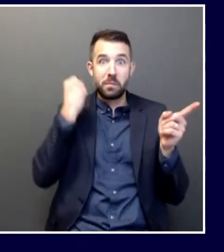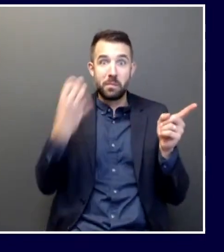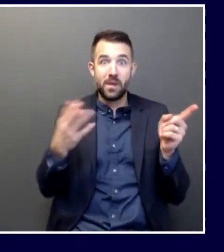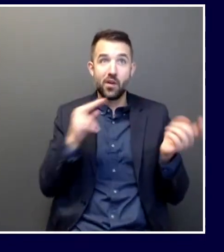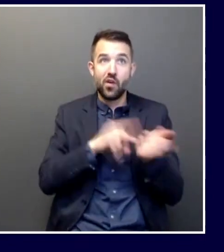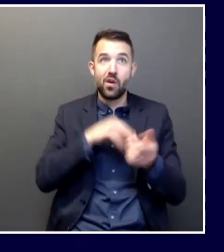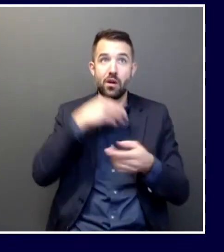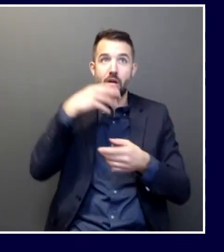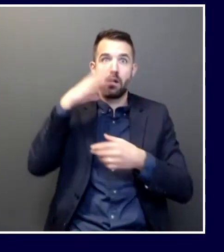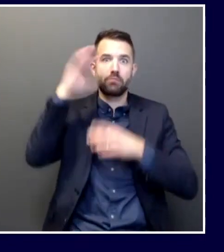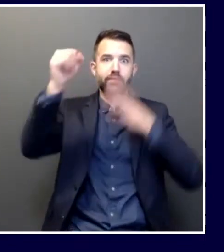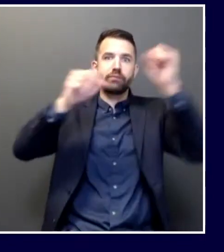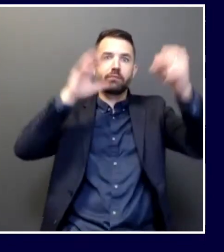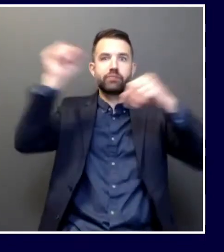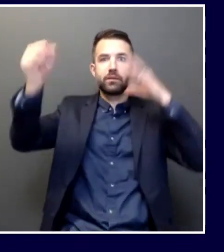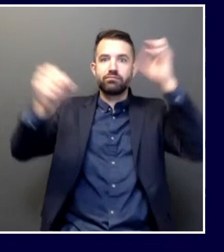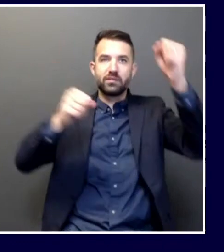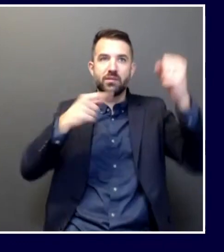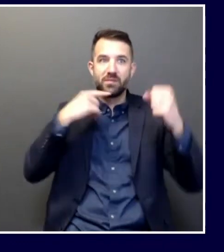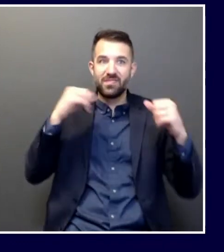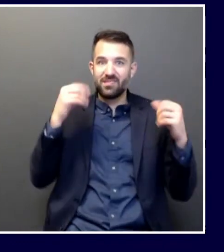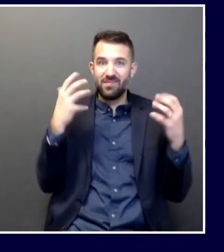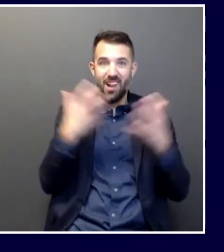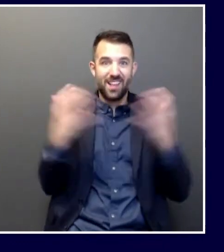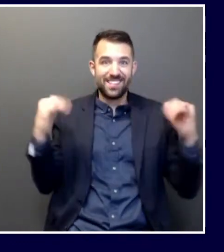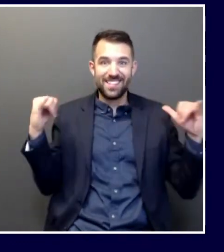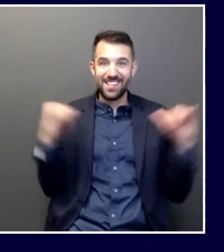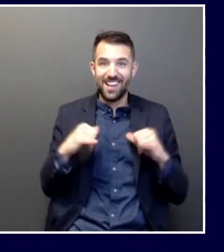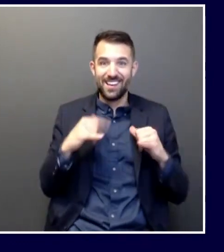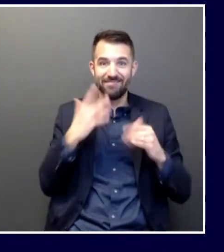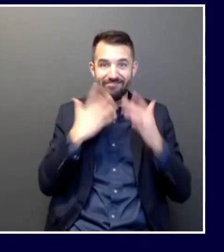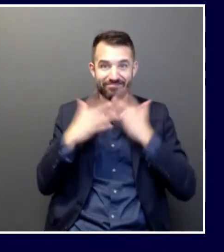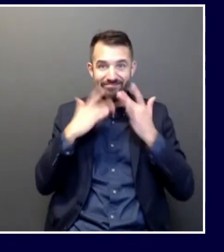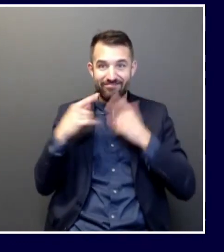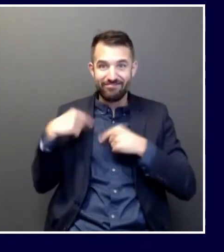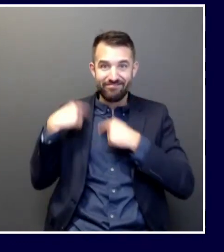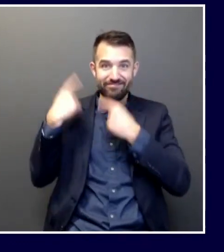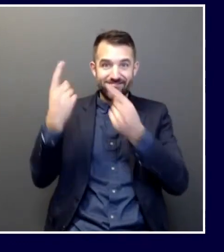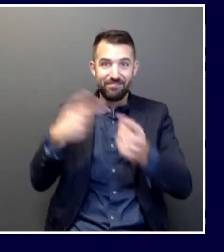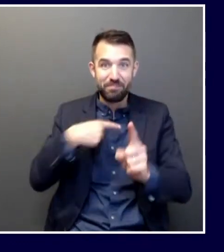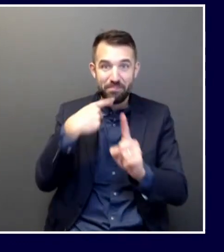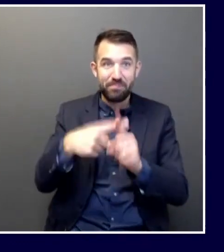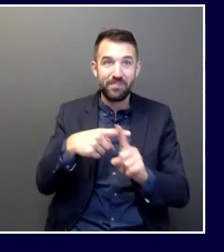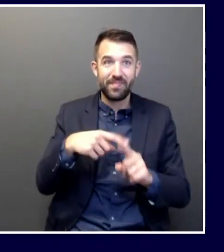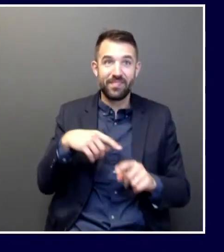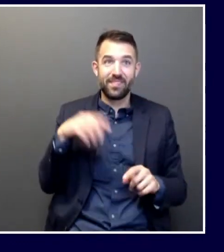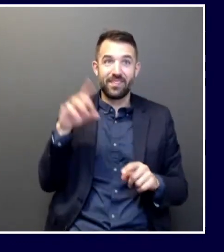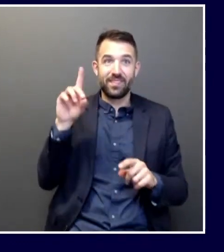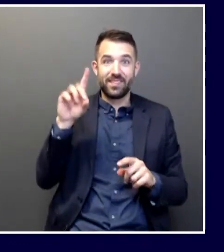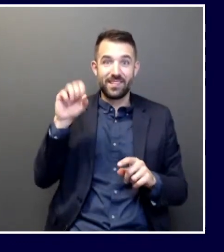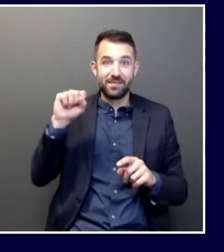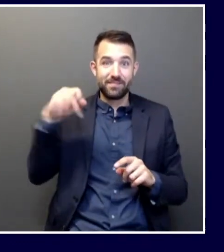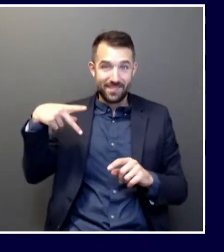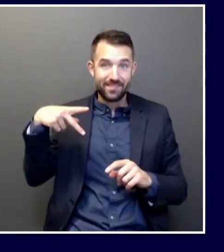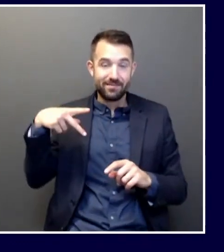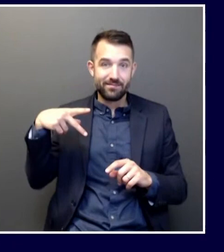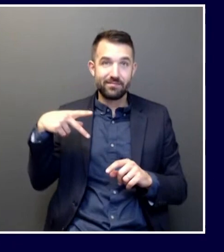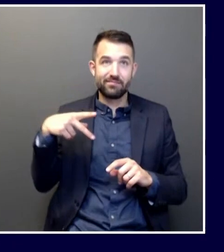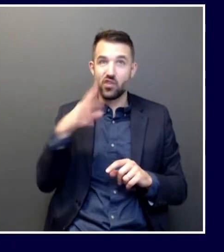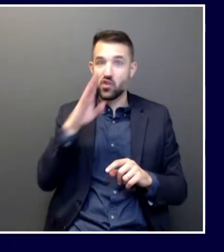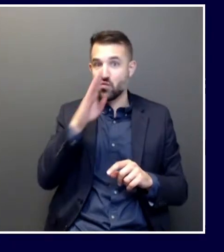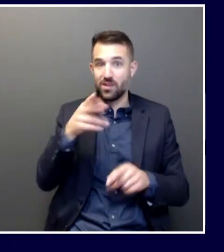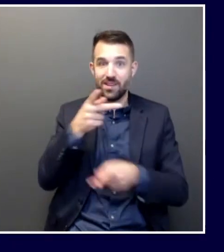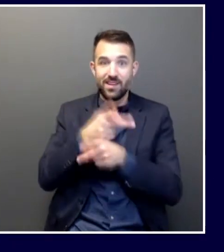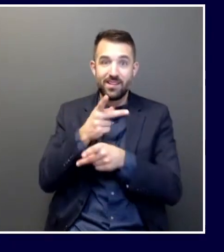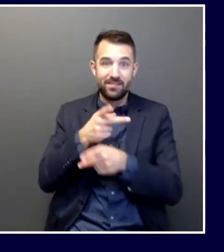direct personnel, direct care personnel, because they're often the people for whom they could substitute a job in different parts of Maine economy